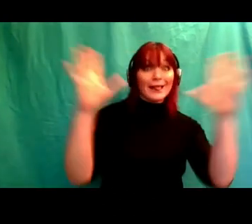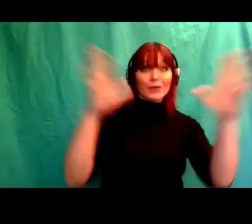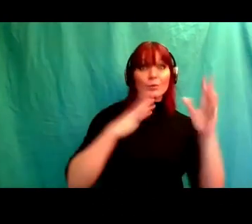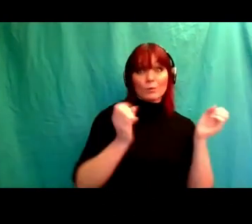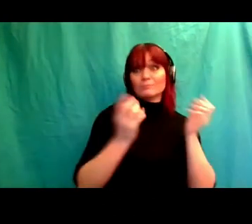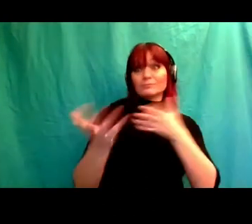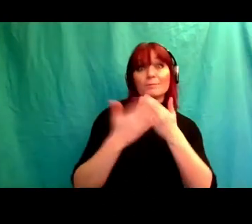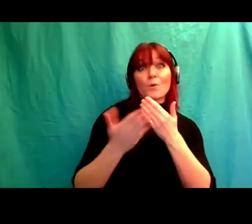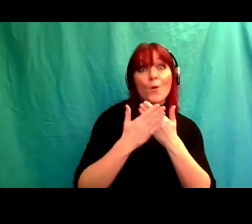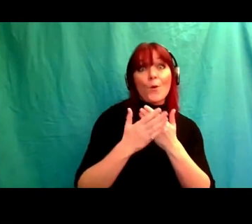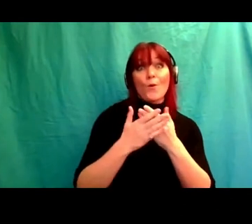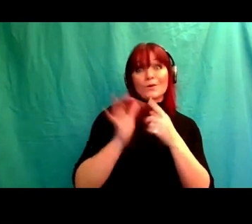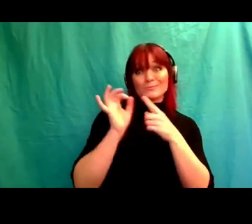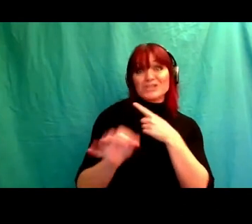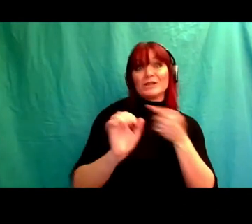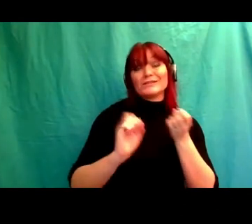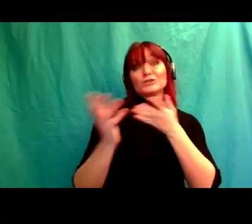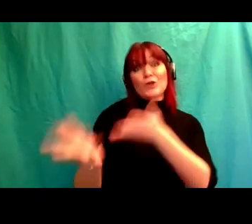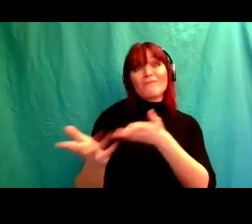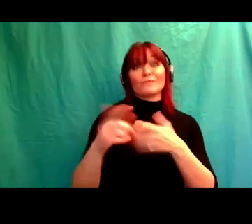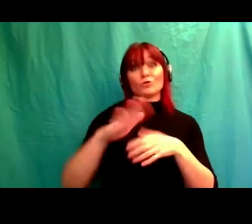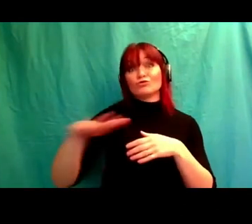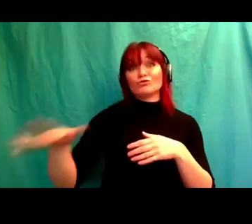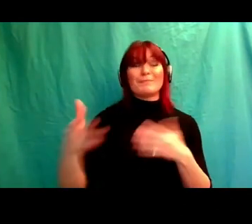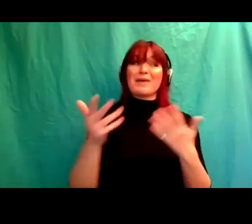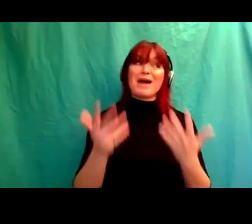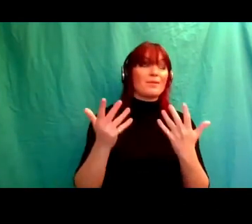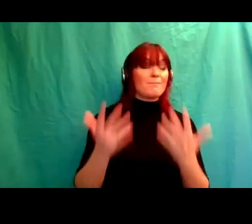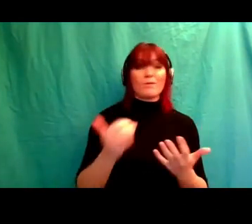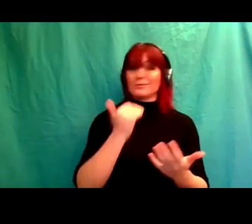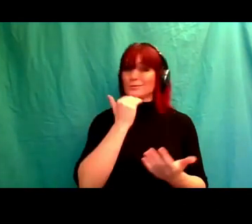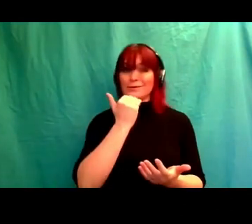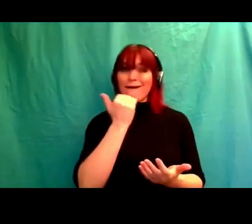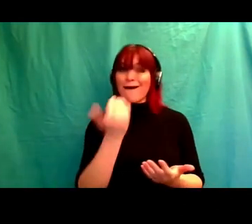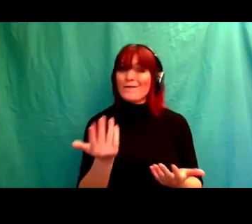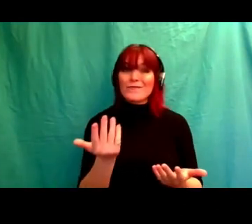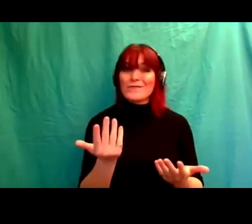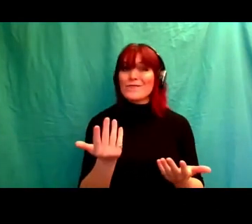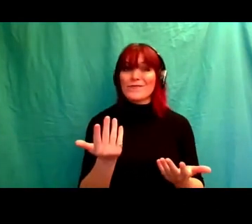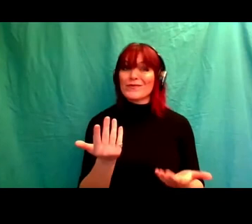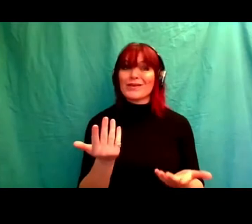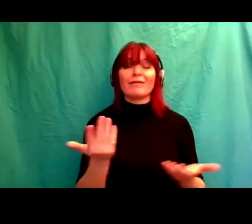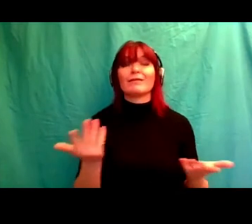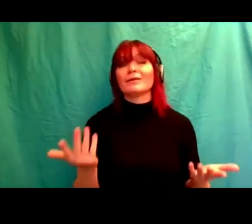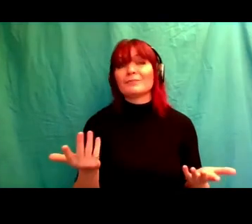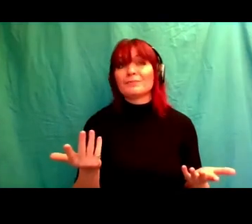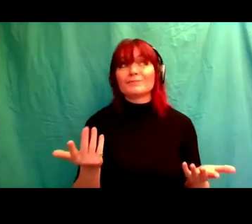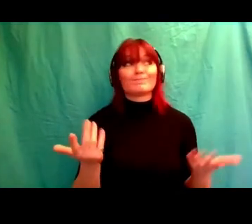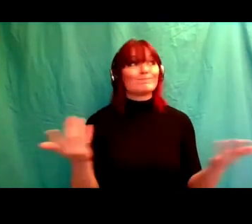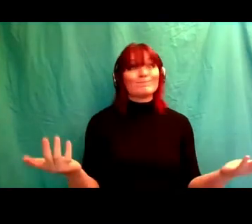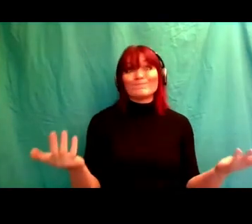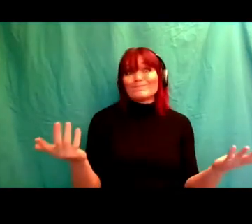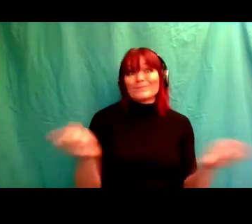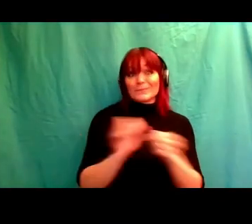of acute specialist services, there is massive underprovision, and that is, you know, what's happened during